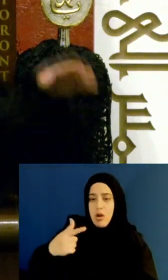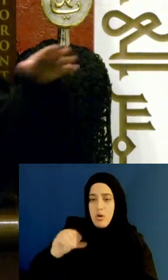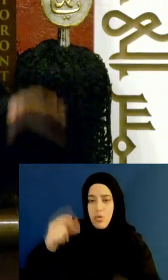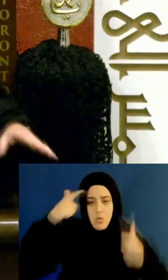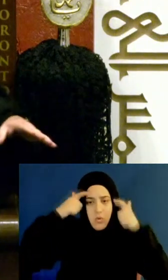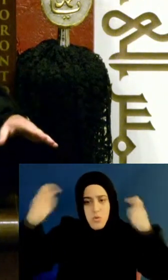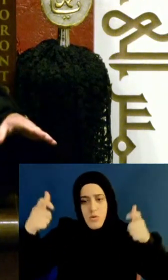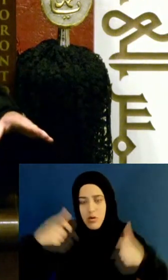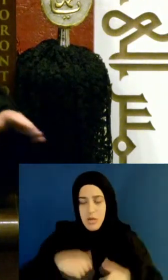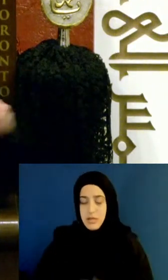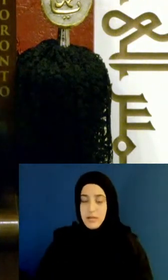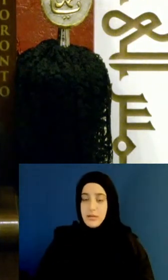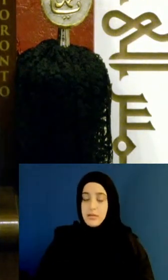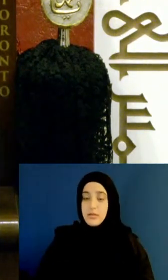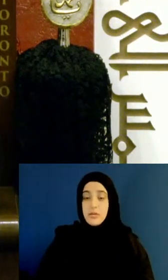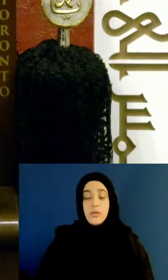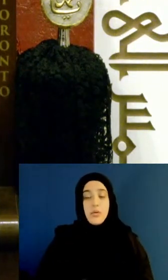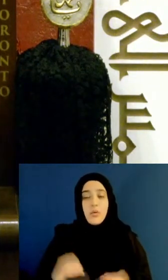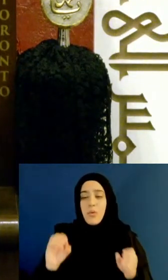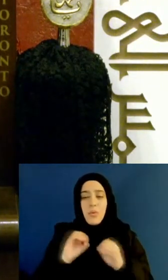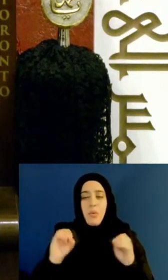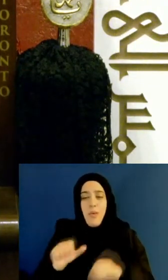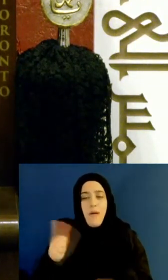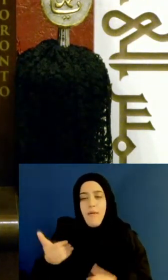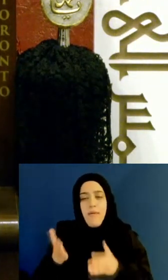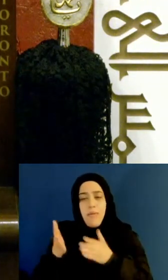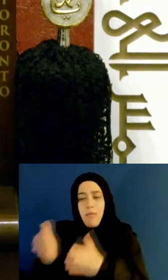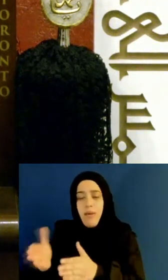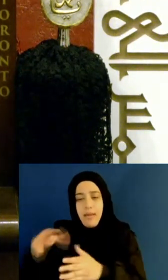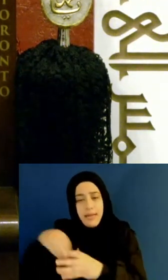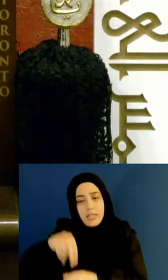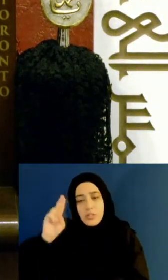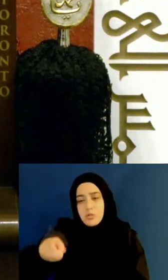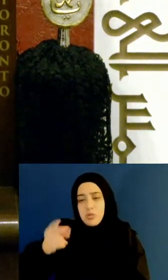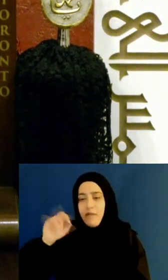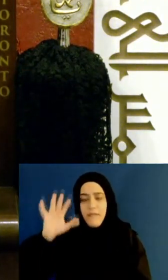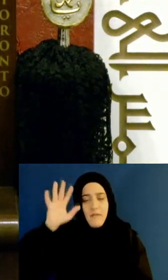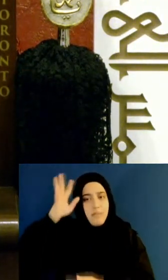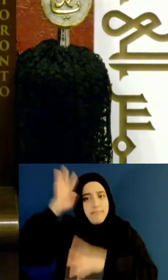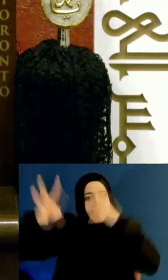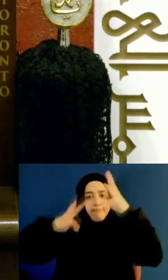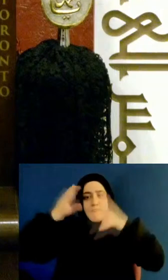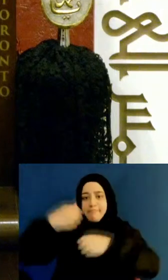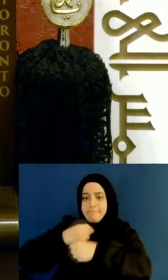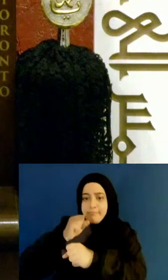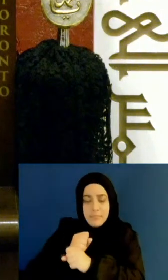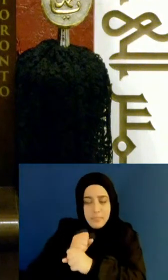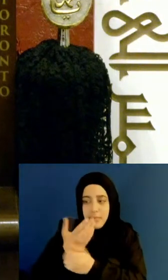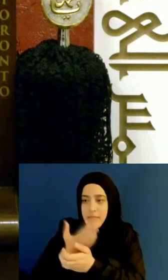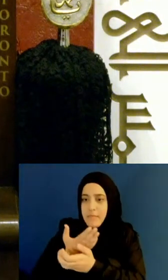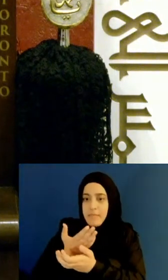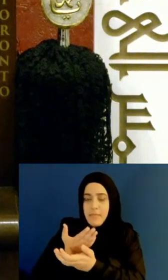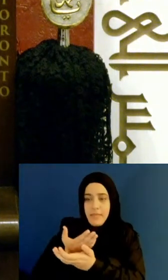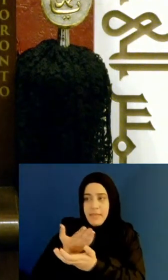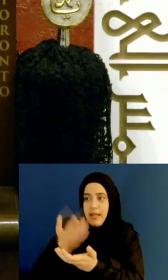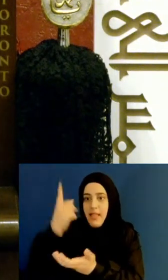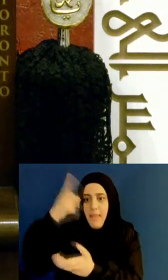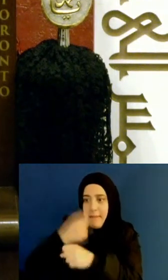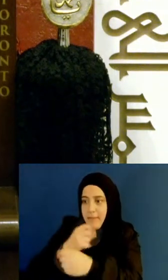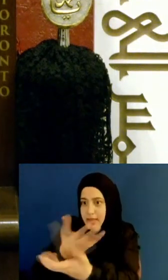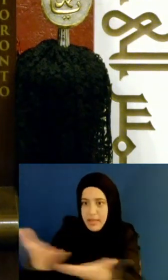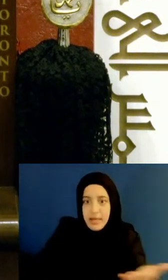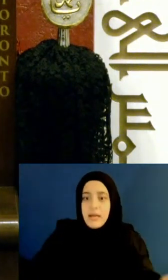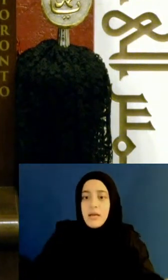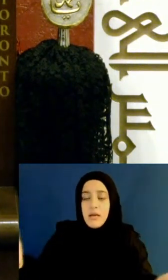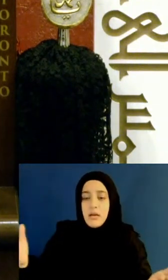of creation where you would see the reality of an ego-free, if you could use this word,